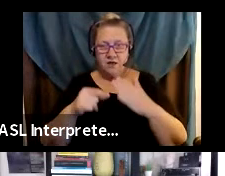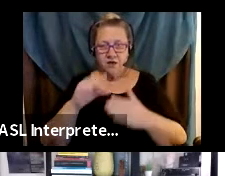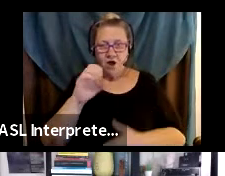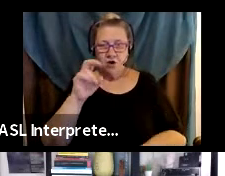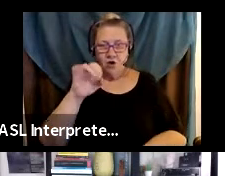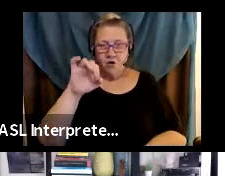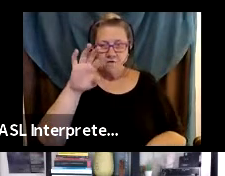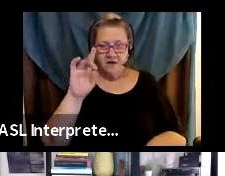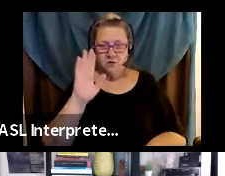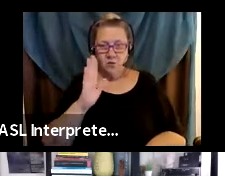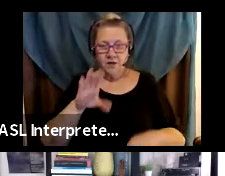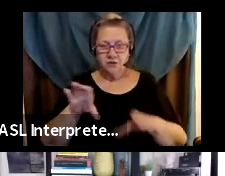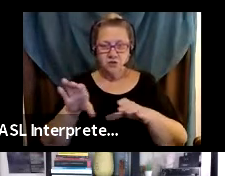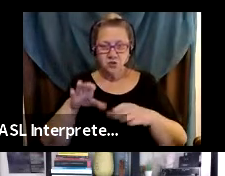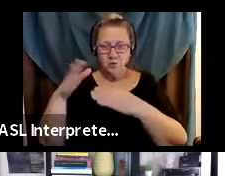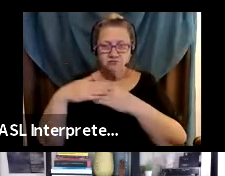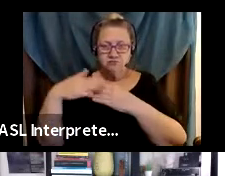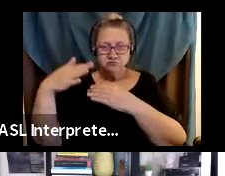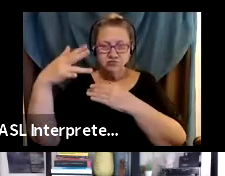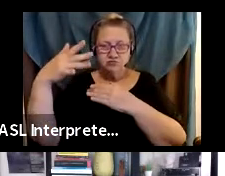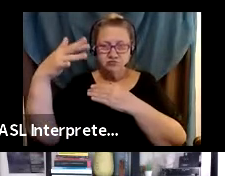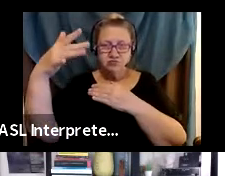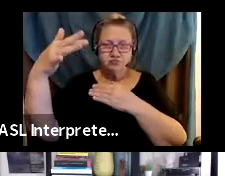of we've had over 3.5